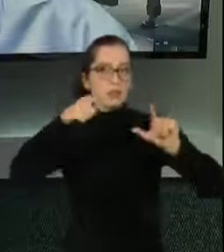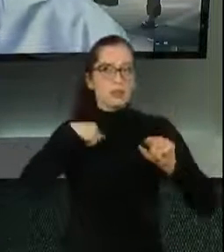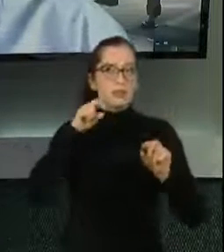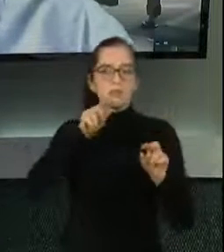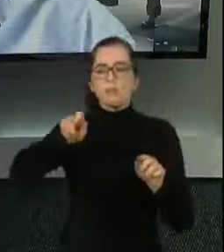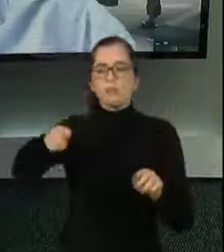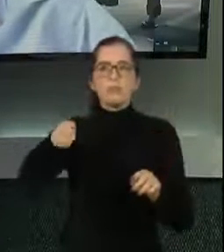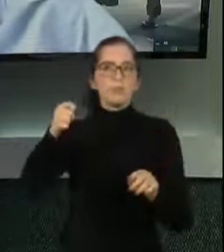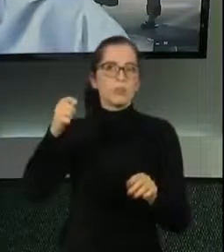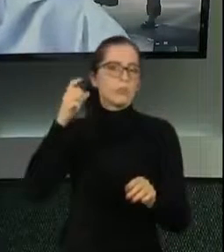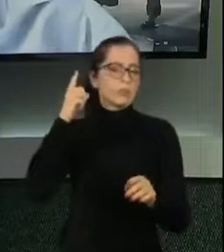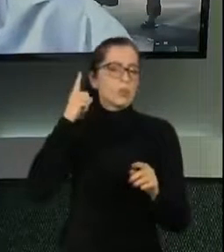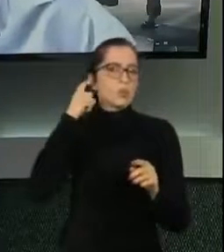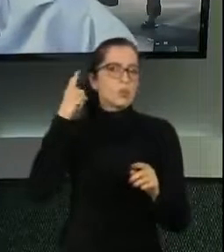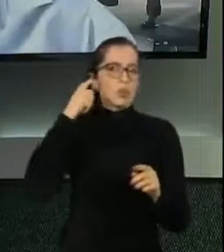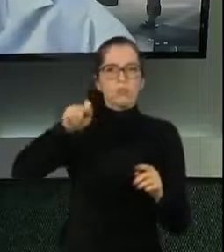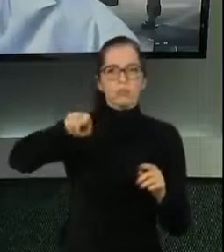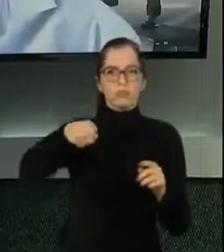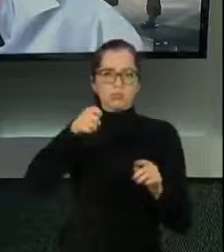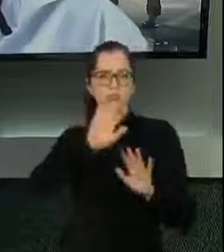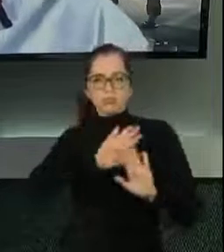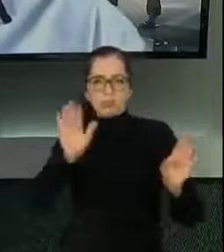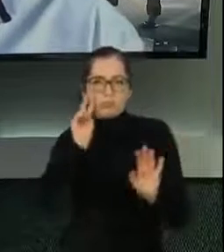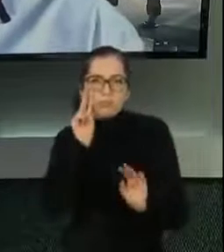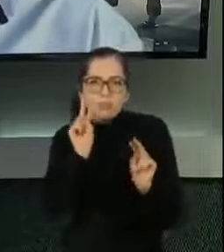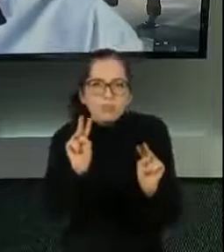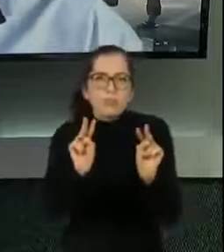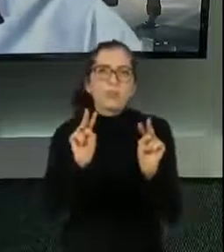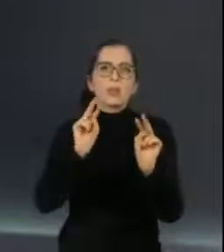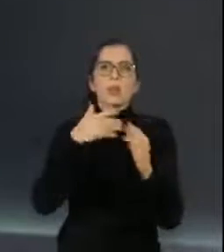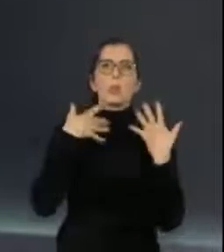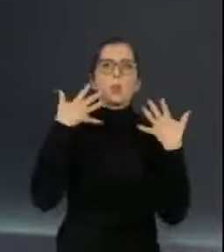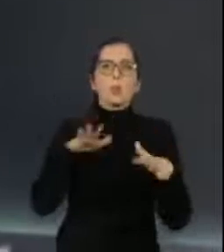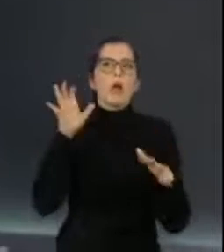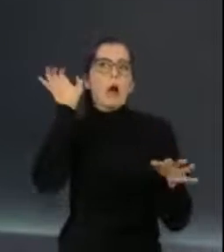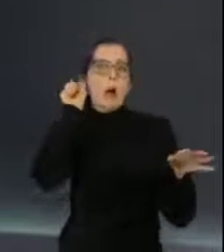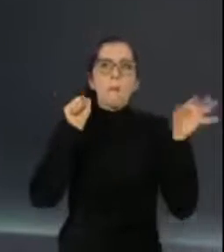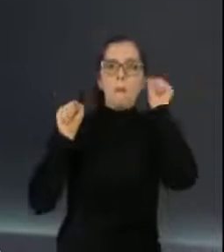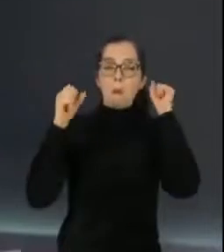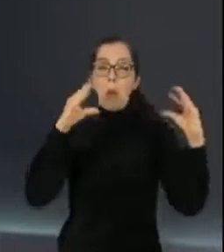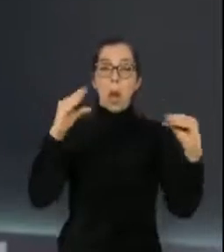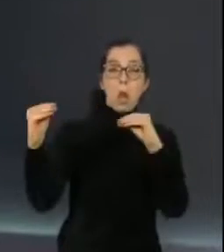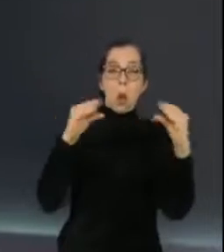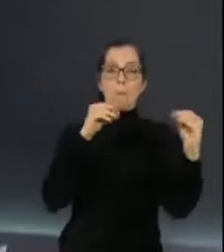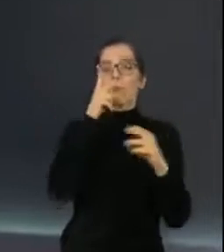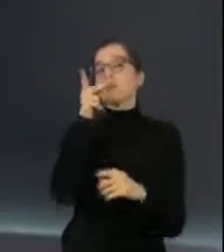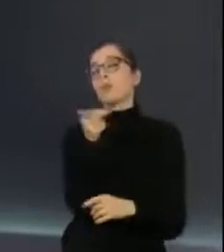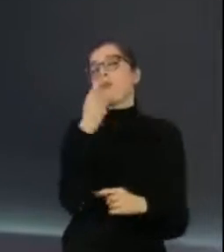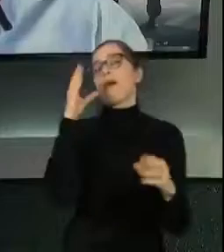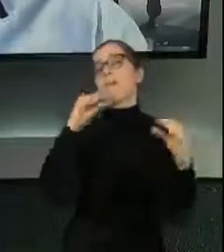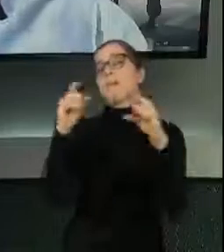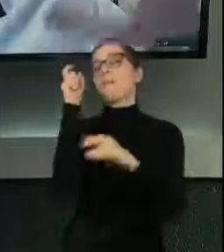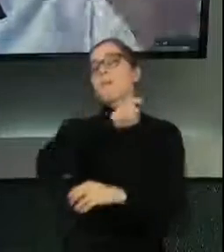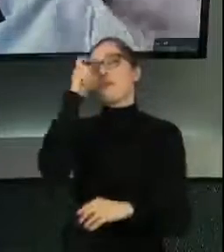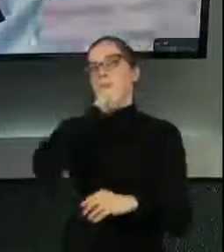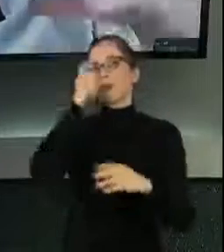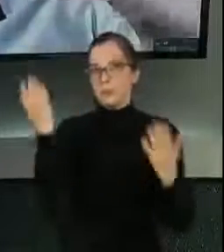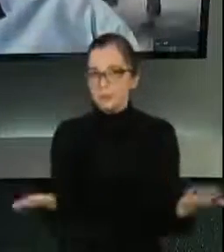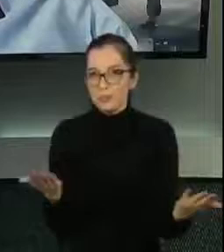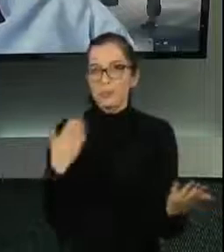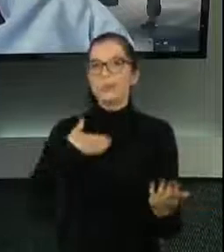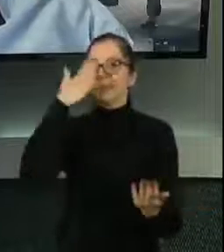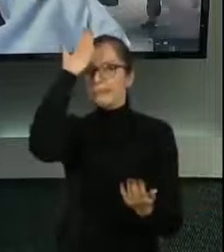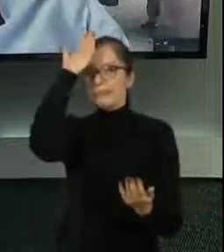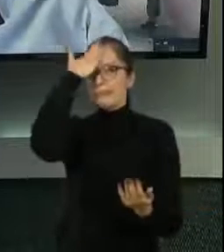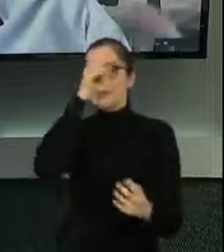politicians I often turn off the sound. I don't want to hear what they're saying because they're lying anyway. I don't